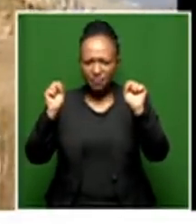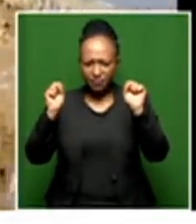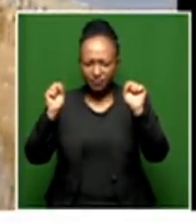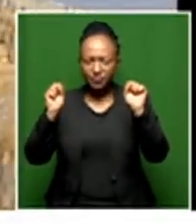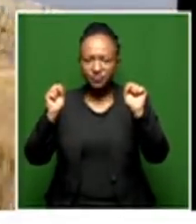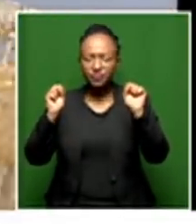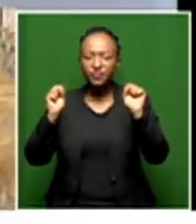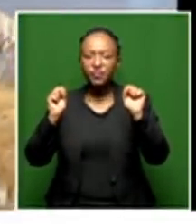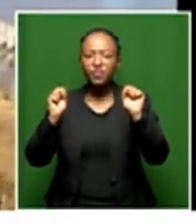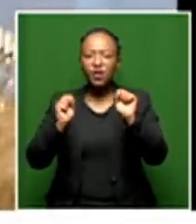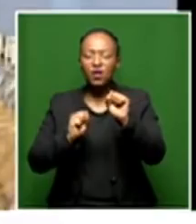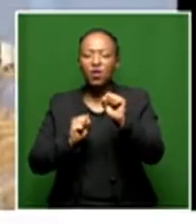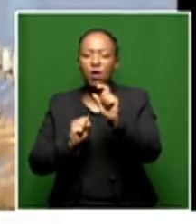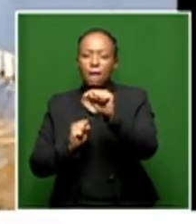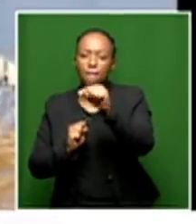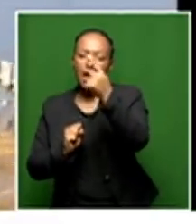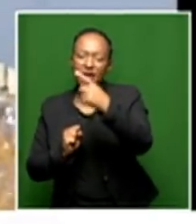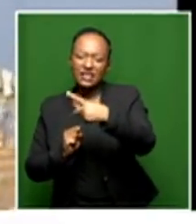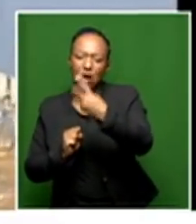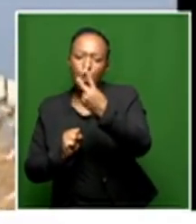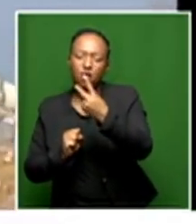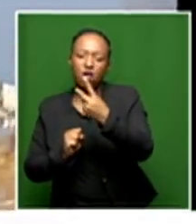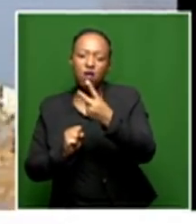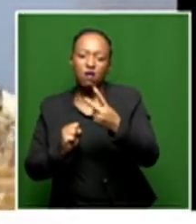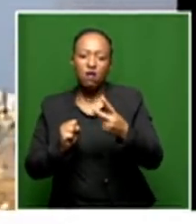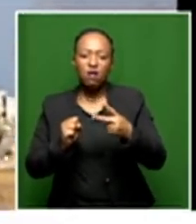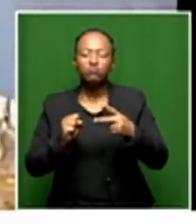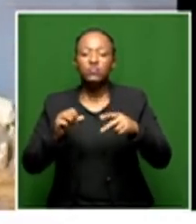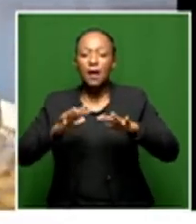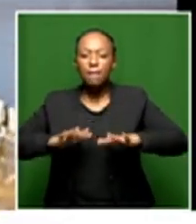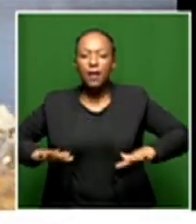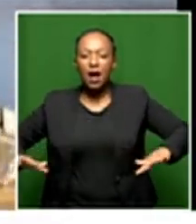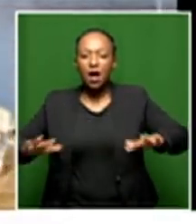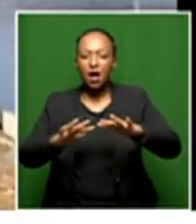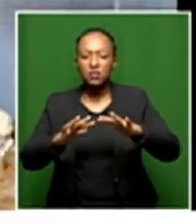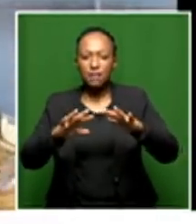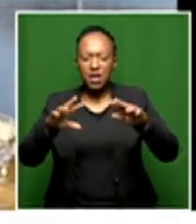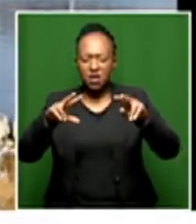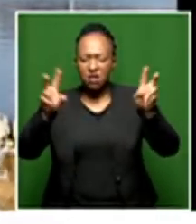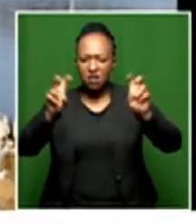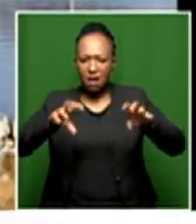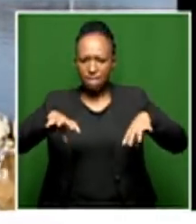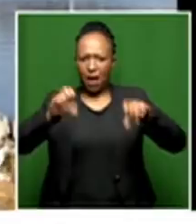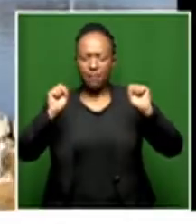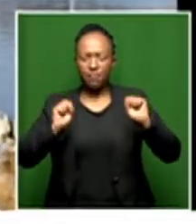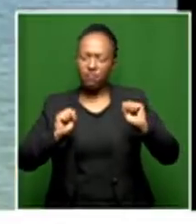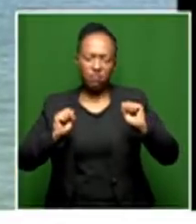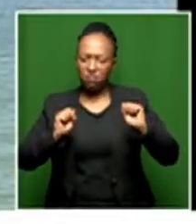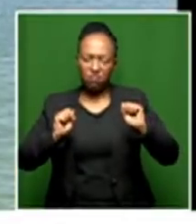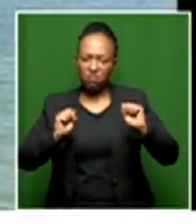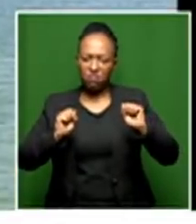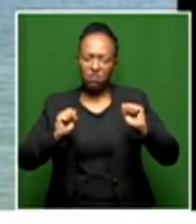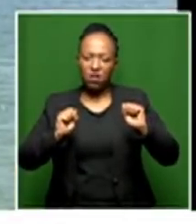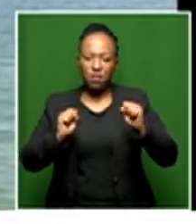our primary and secondary plants are never load shed, and touch wood, they are never load